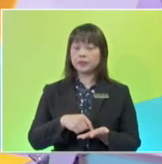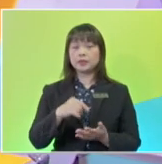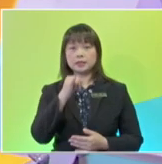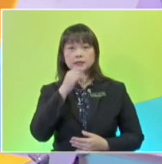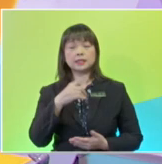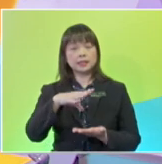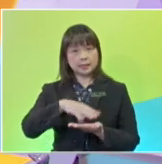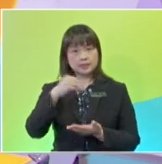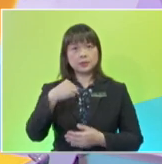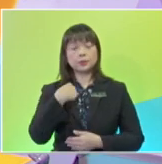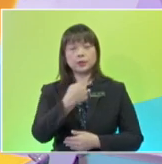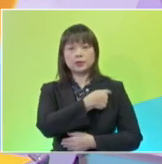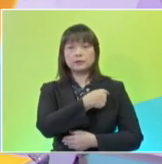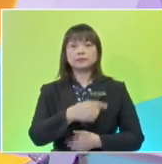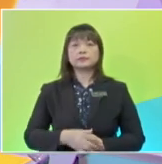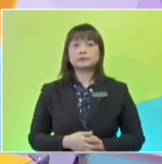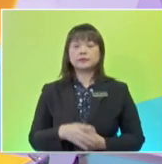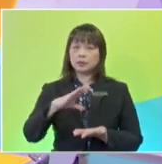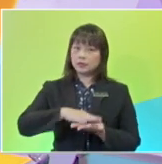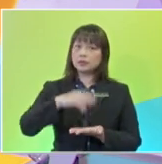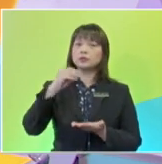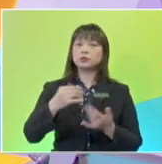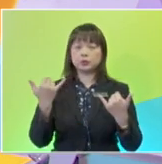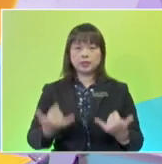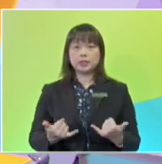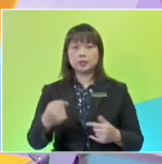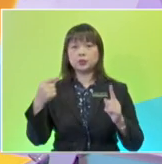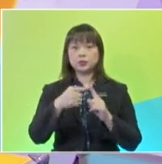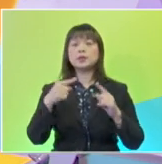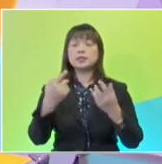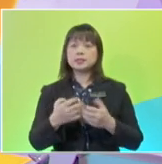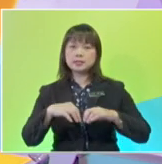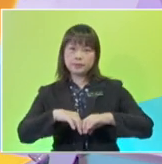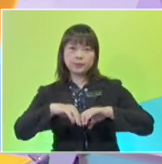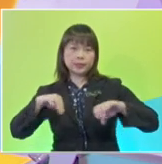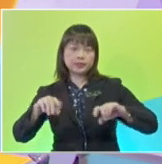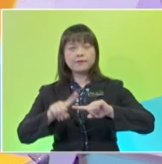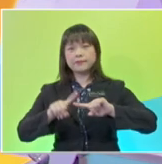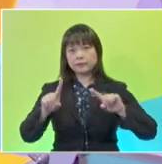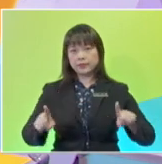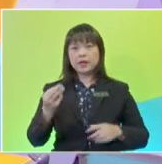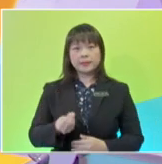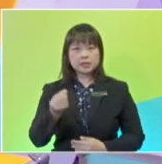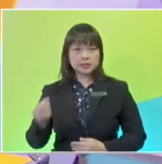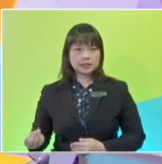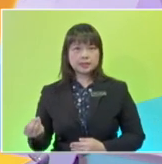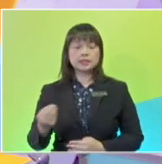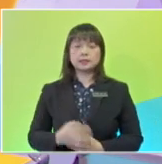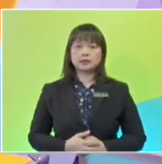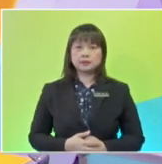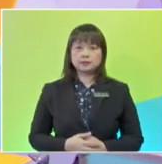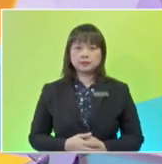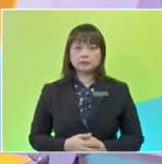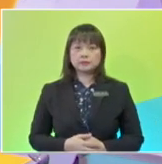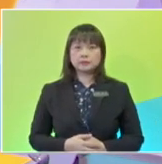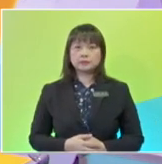learning today, people at home, in terms of separating two different items. Materials, materials. Yes, that's right. Okay, so